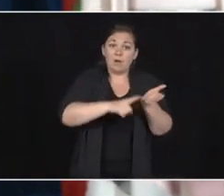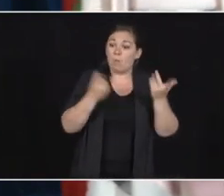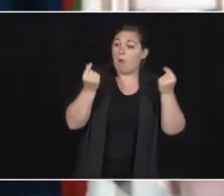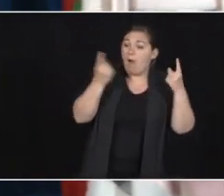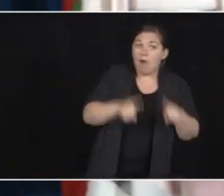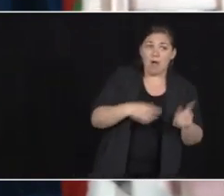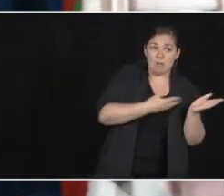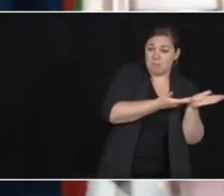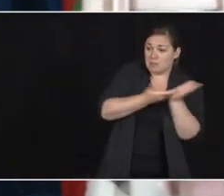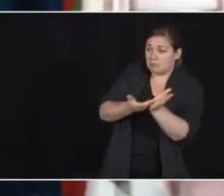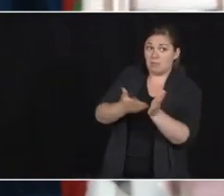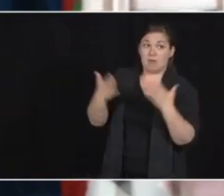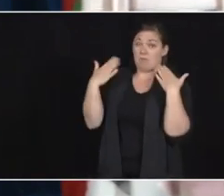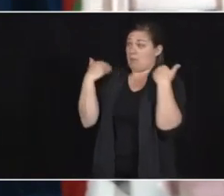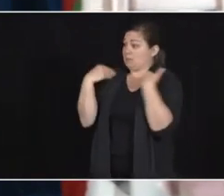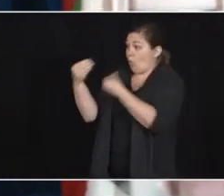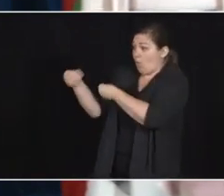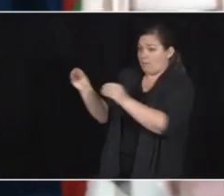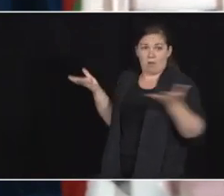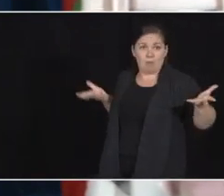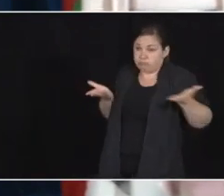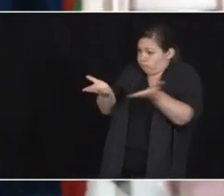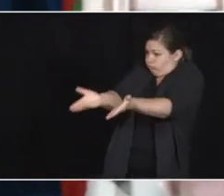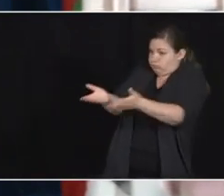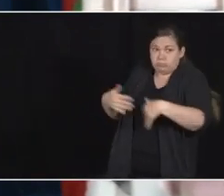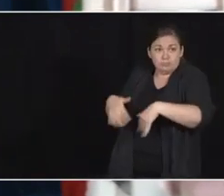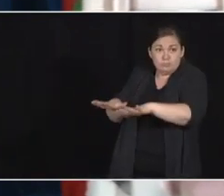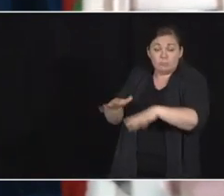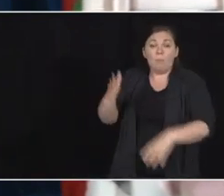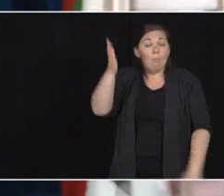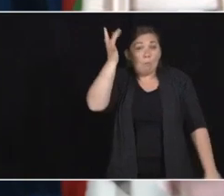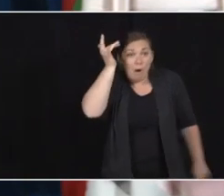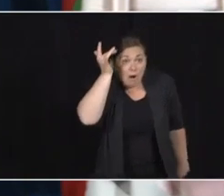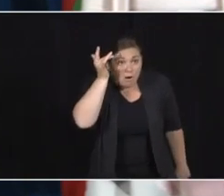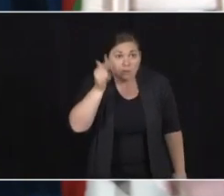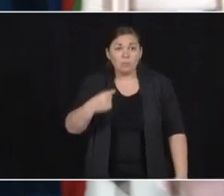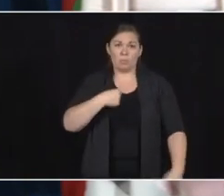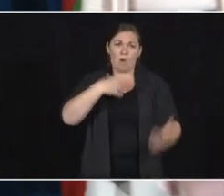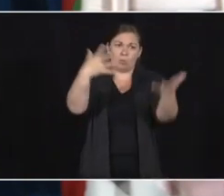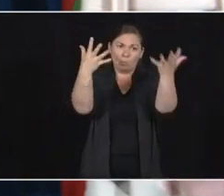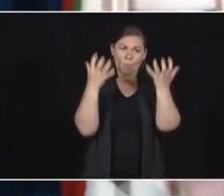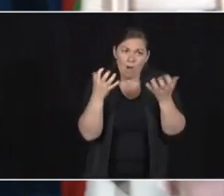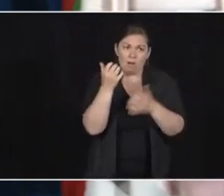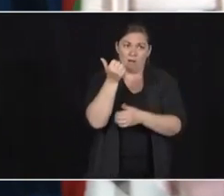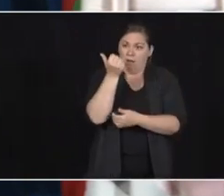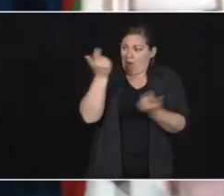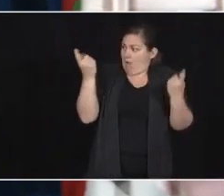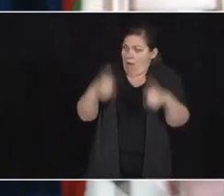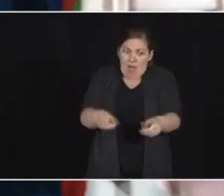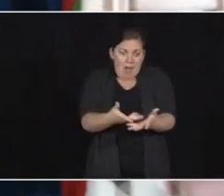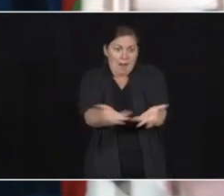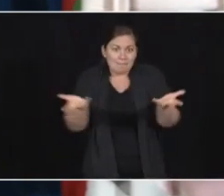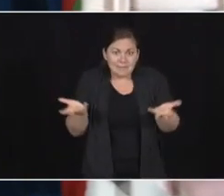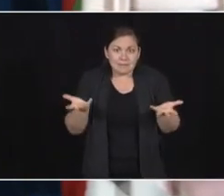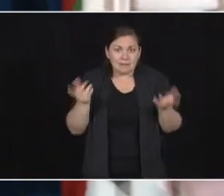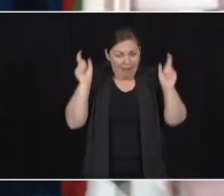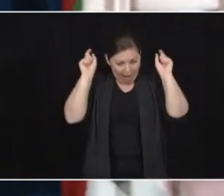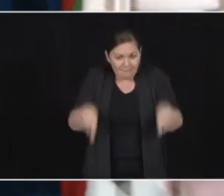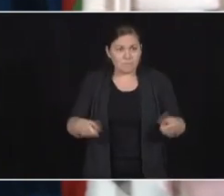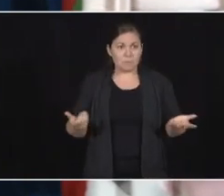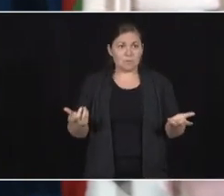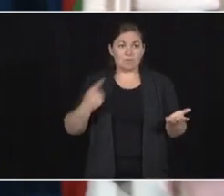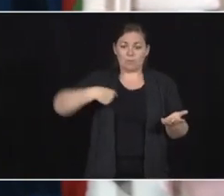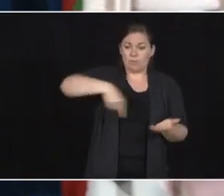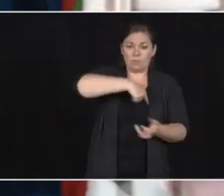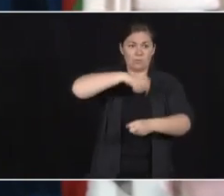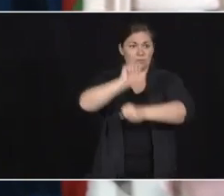want this to happen. We have been working 24/7 around the clock. I have two incredible ministers